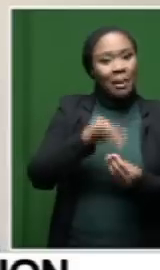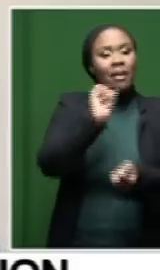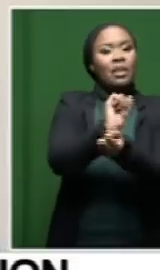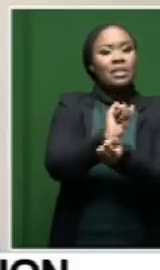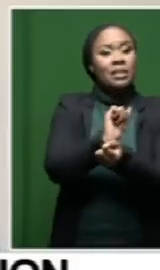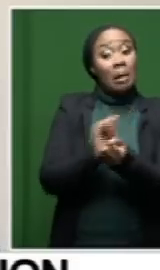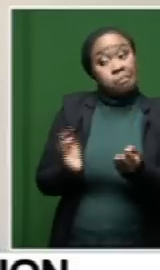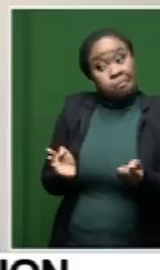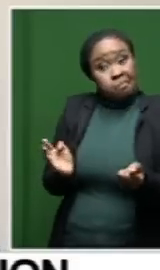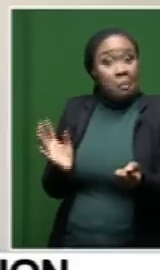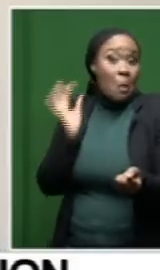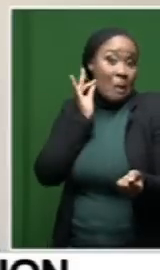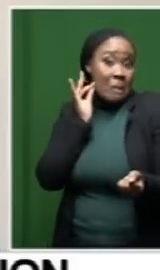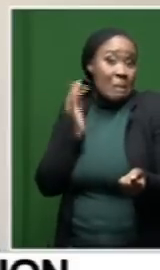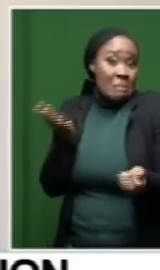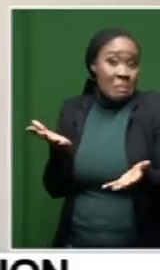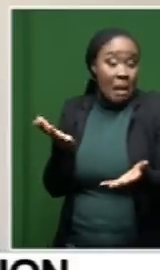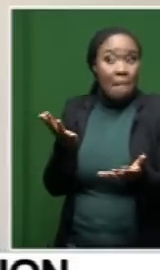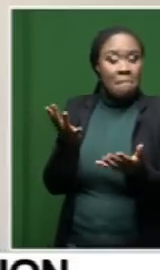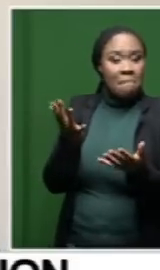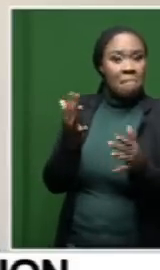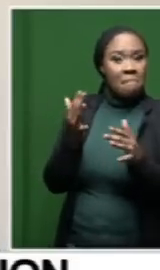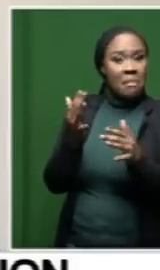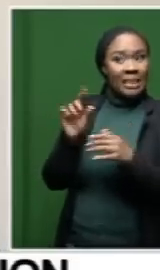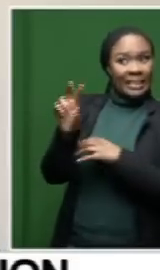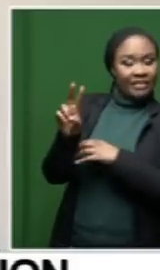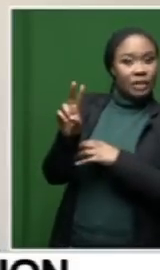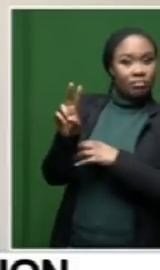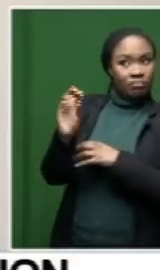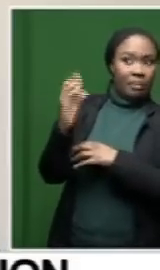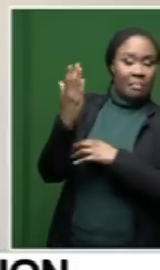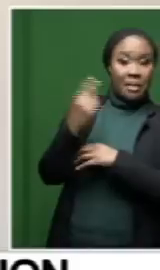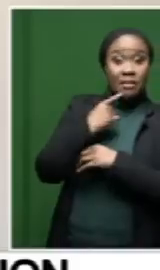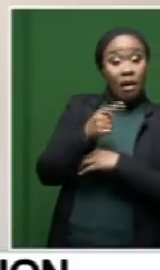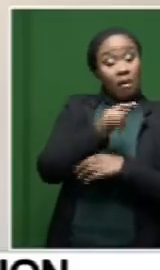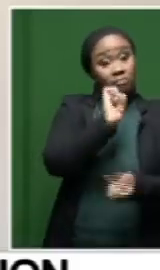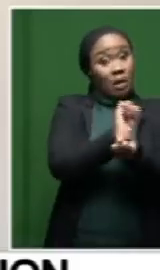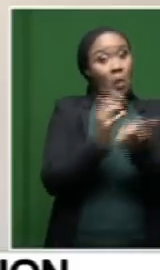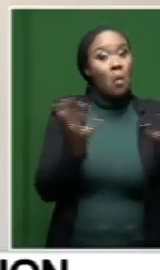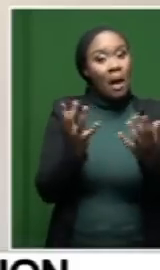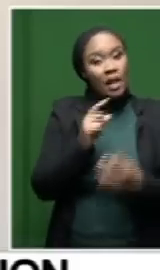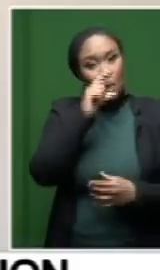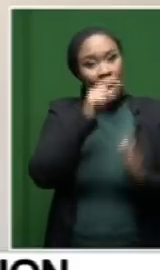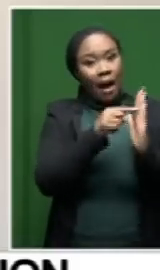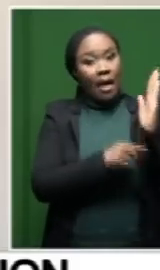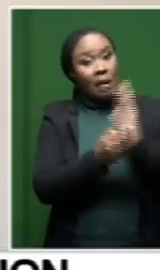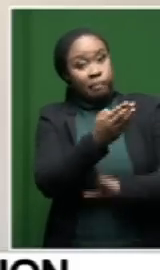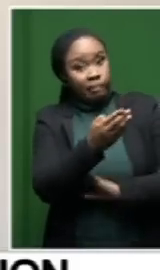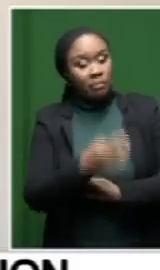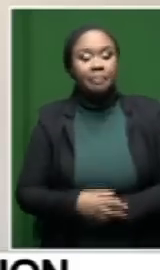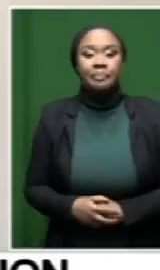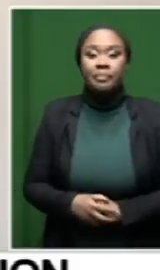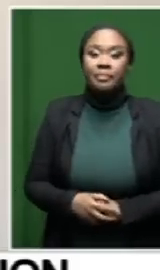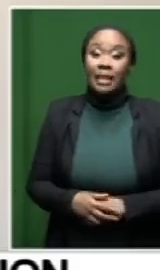arrested, according to what we know publicly. They've been arrested in Dubai. And the third major development is that